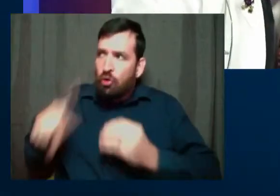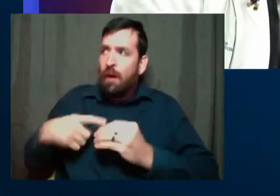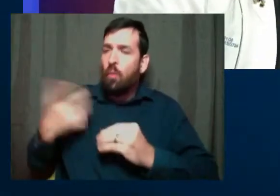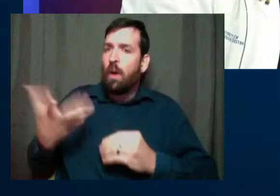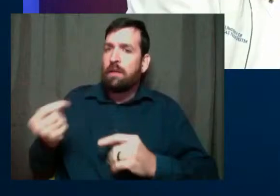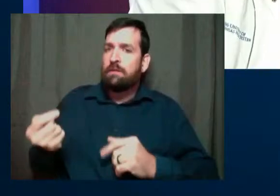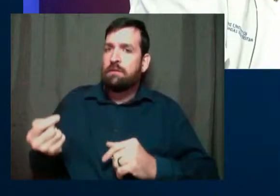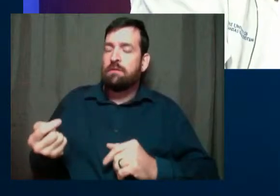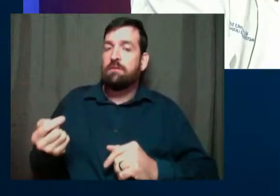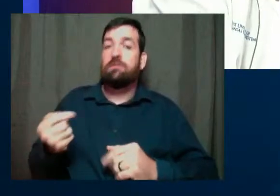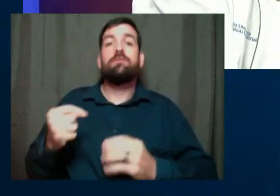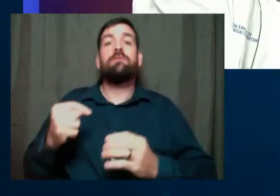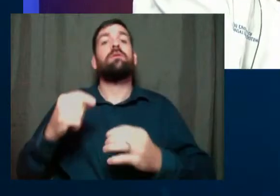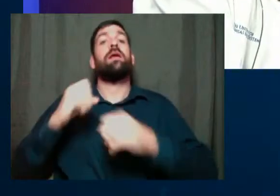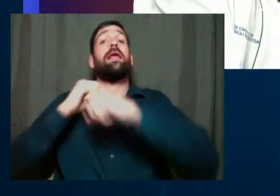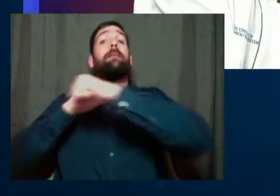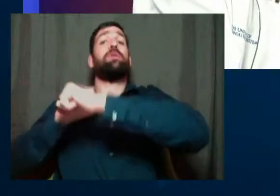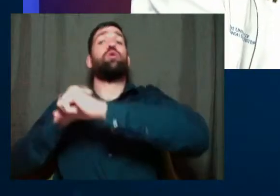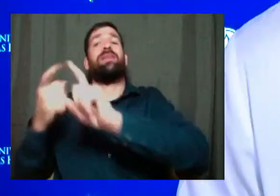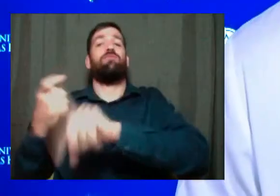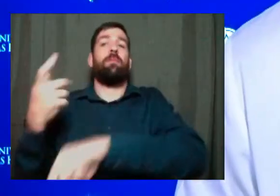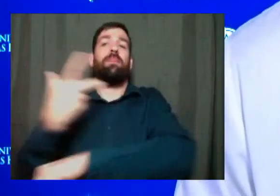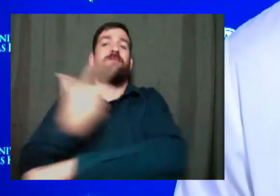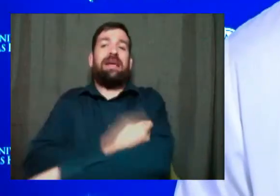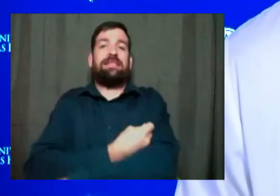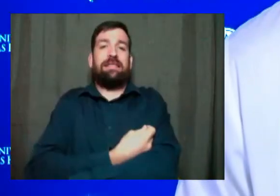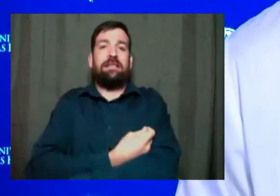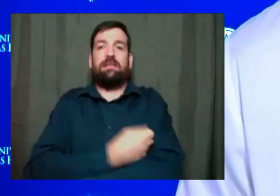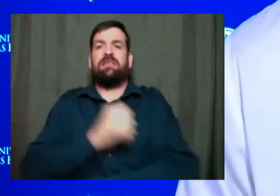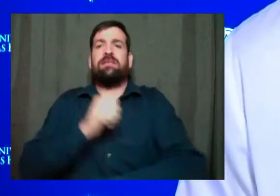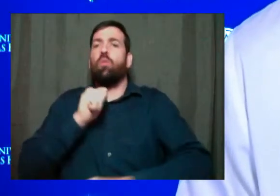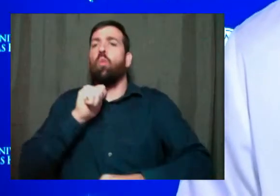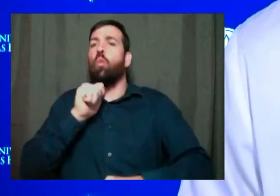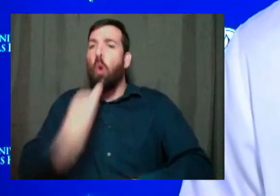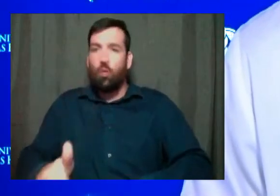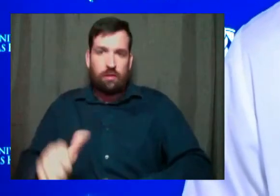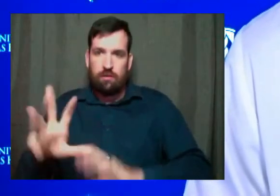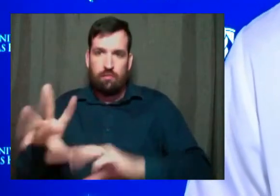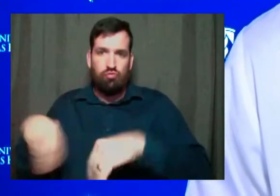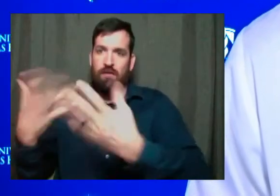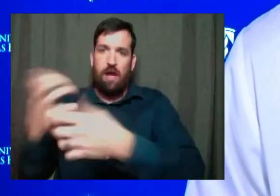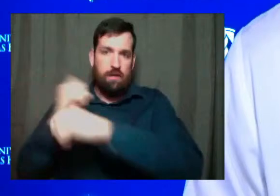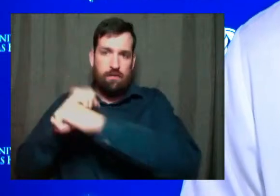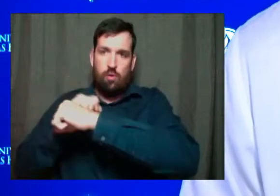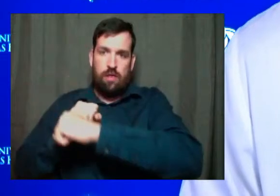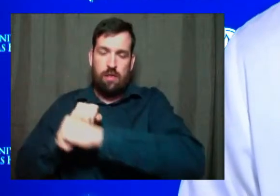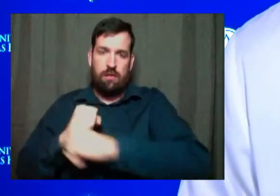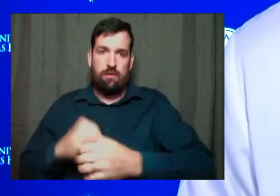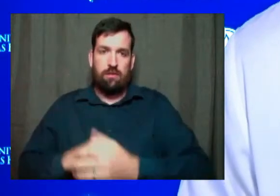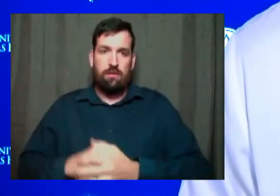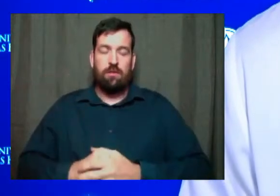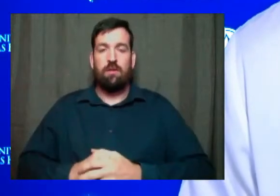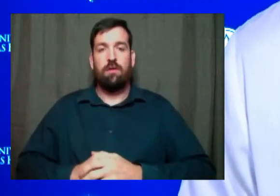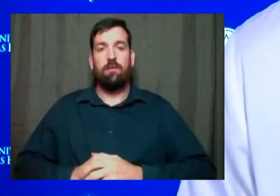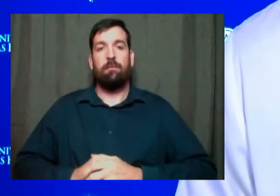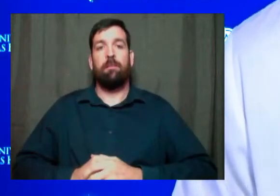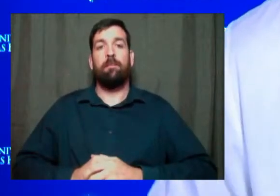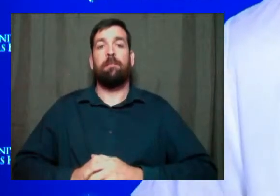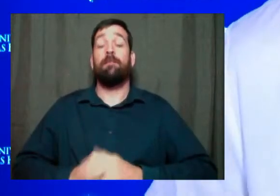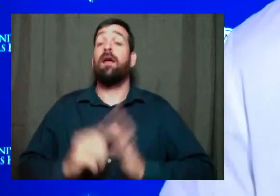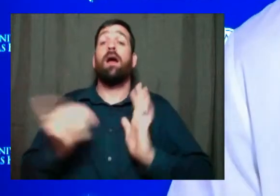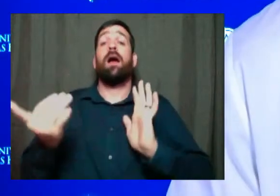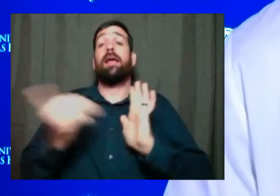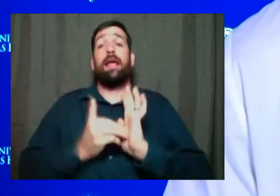the immunity from the vaccines do not provide immunity enough for Omicron. But again, that is